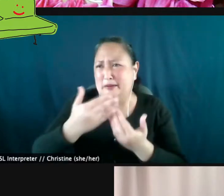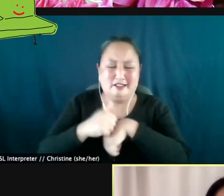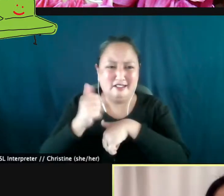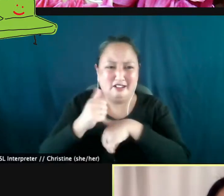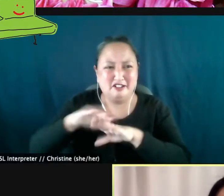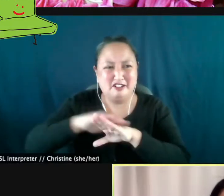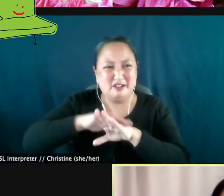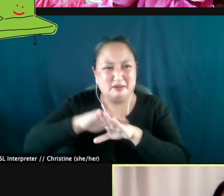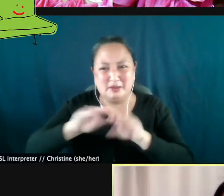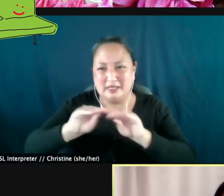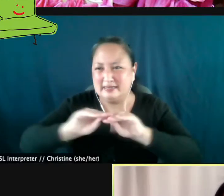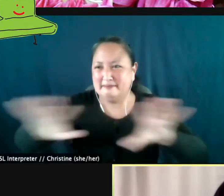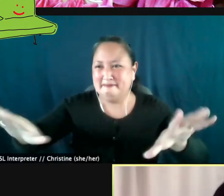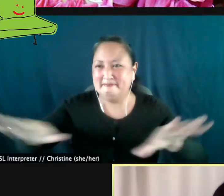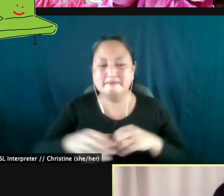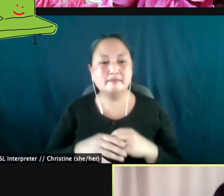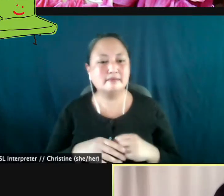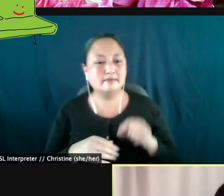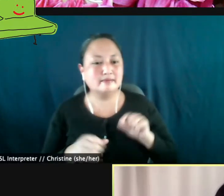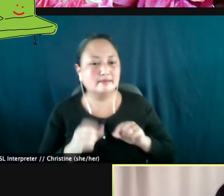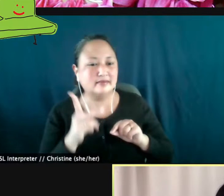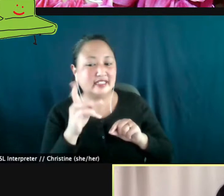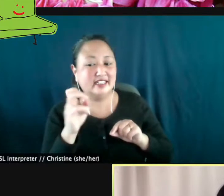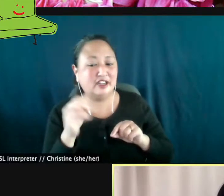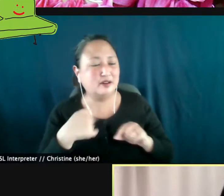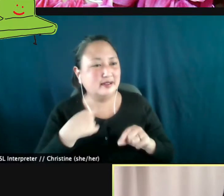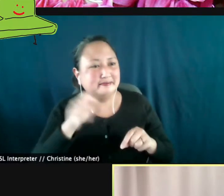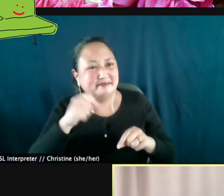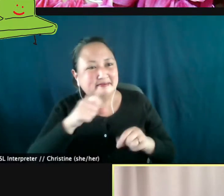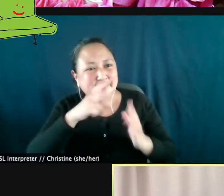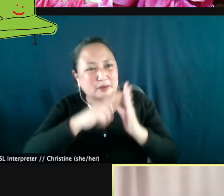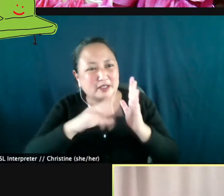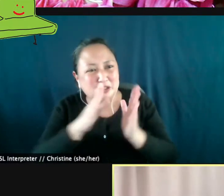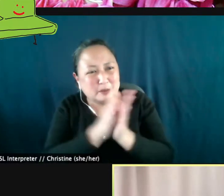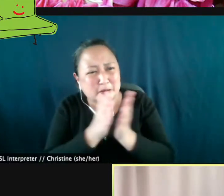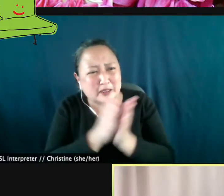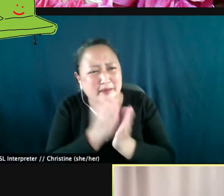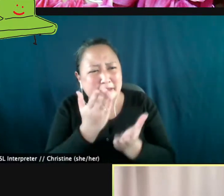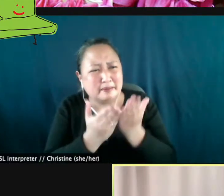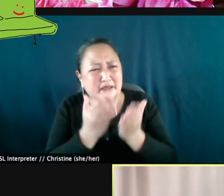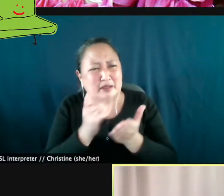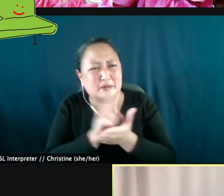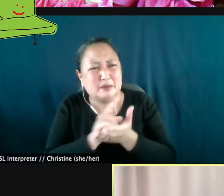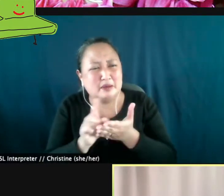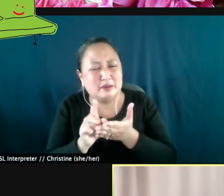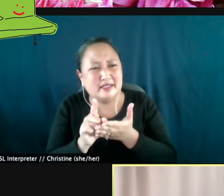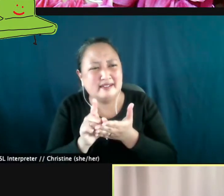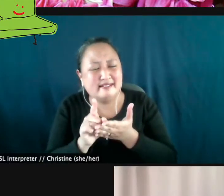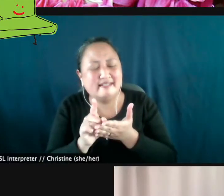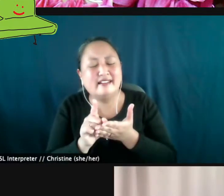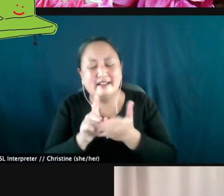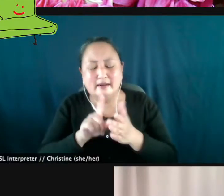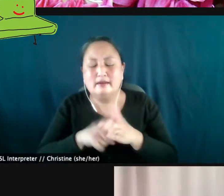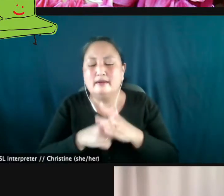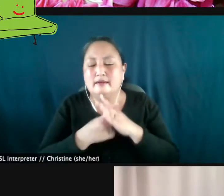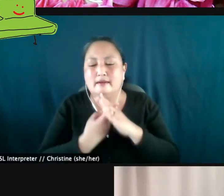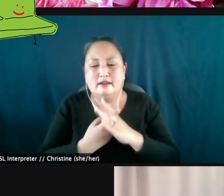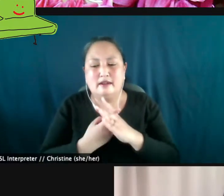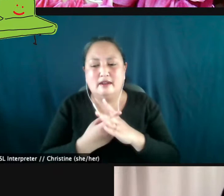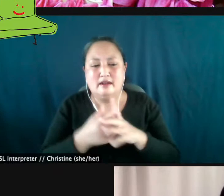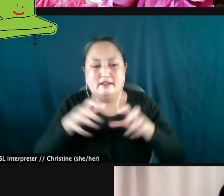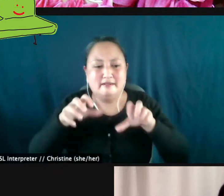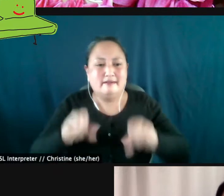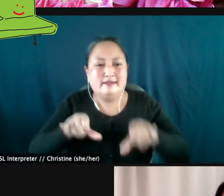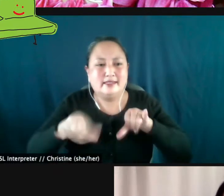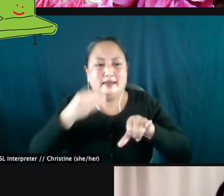Yeah, that's true. I read your book maybe like a week into lockdown last year. Oh wow. Um, and I